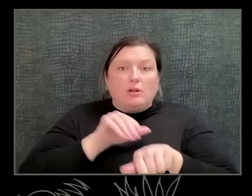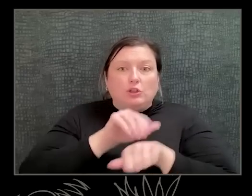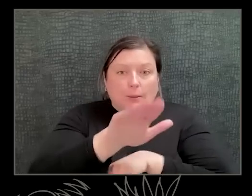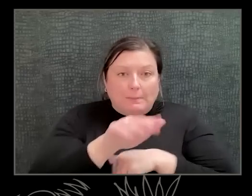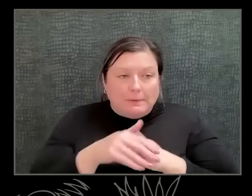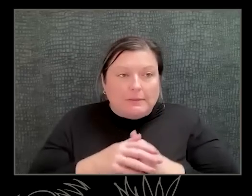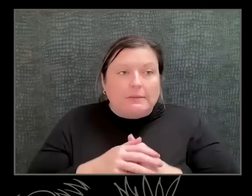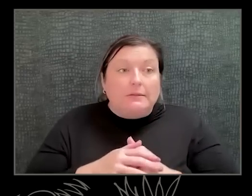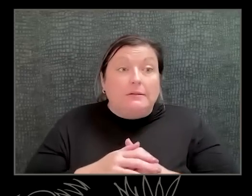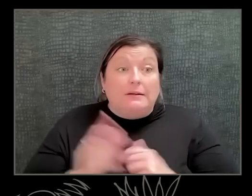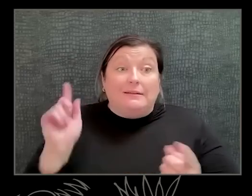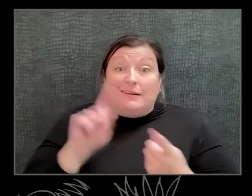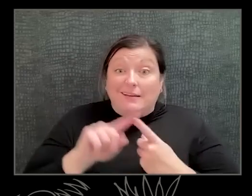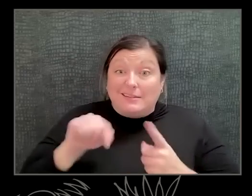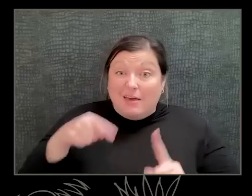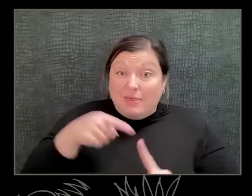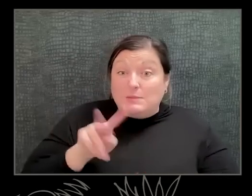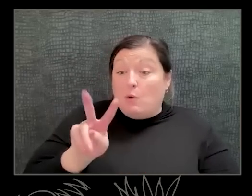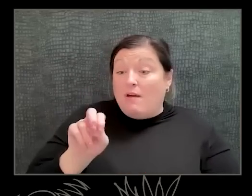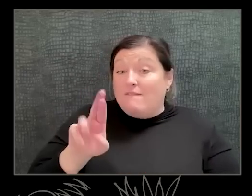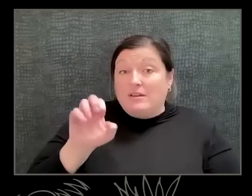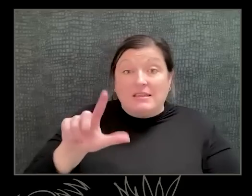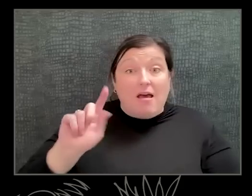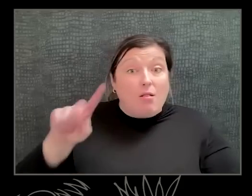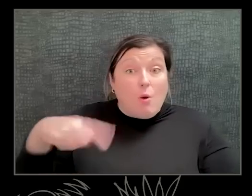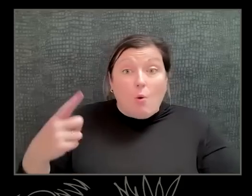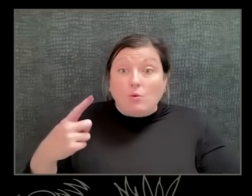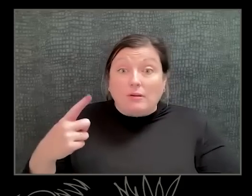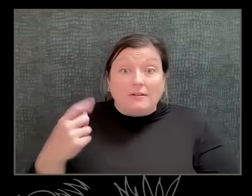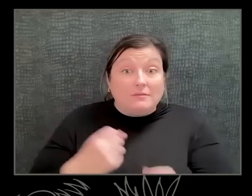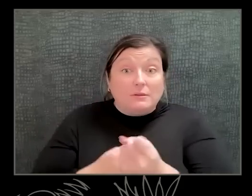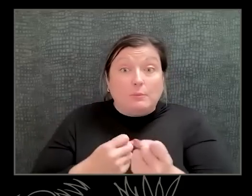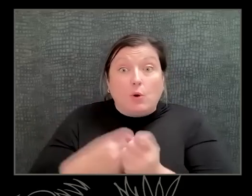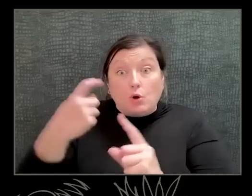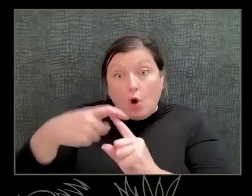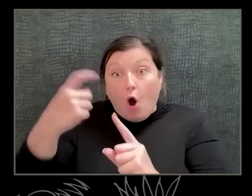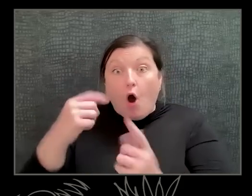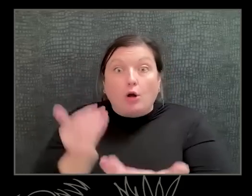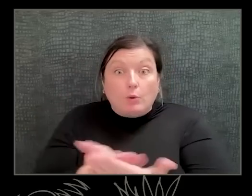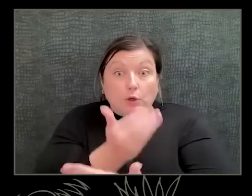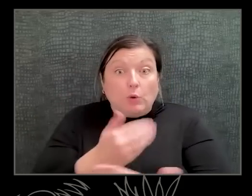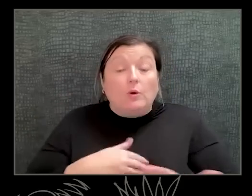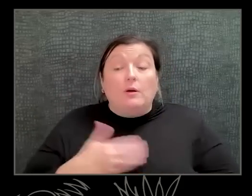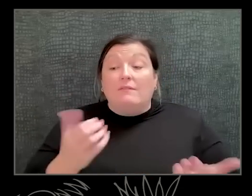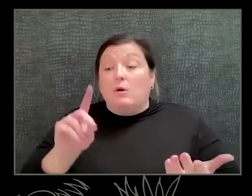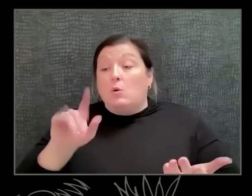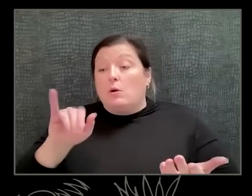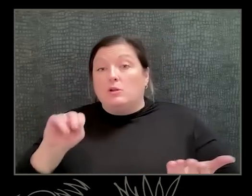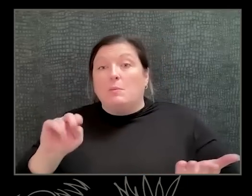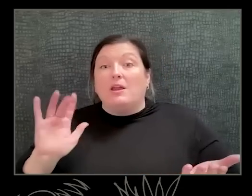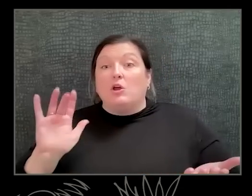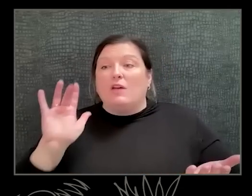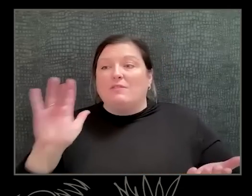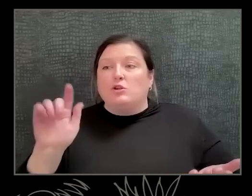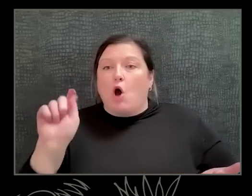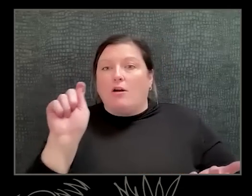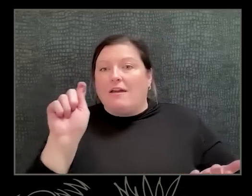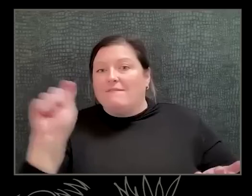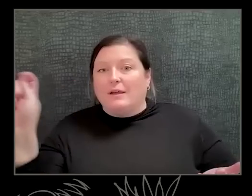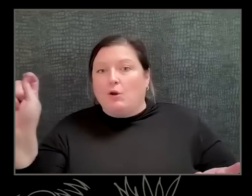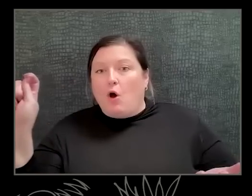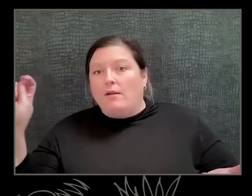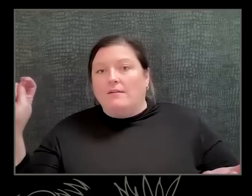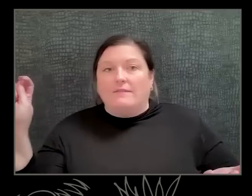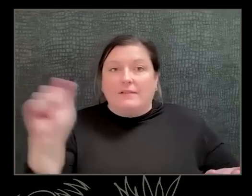Up until this point, Vercel only supported auto renewals. So if you wanted your domain to renew, you would have a toggle, flick it on, flick it off, and